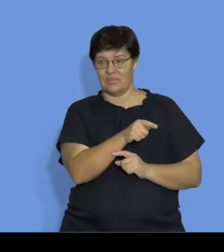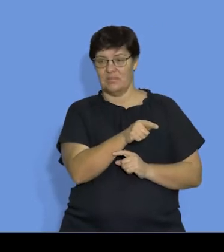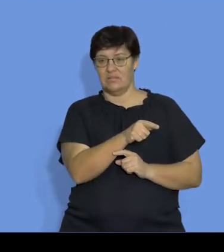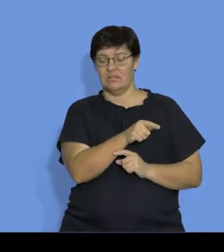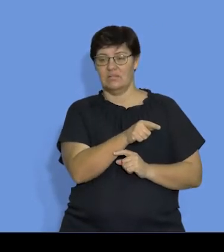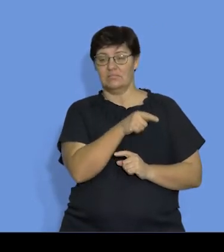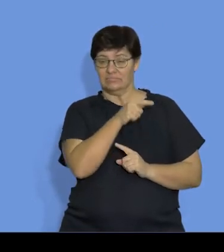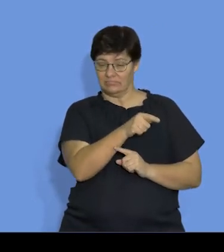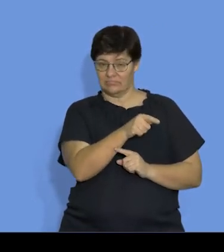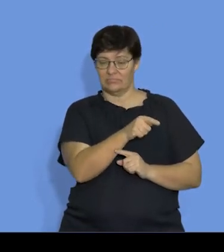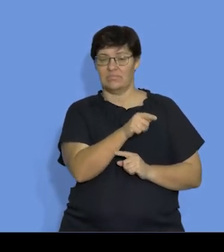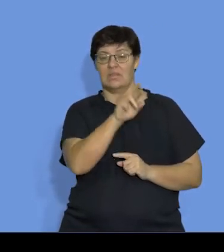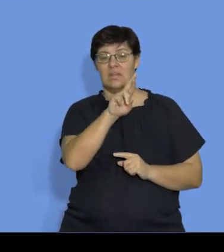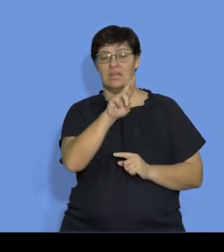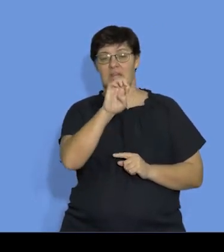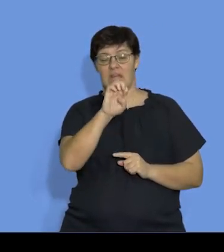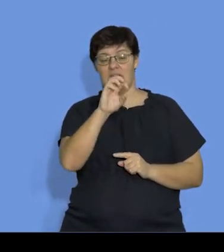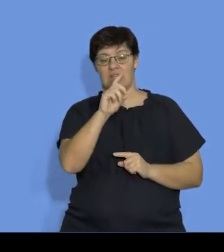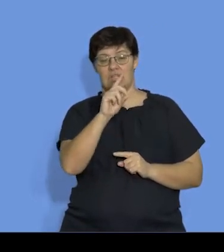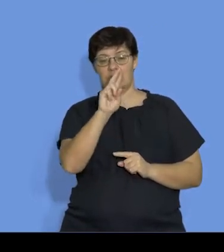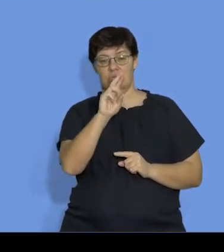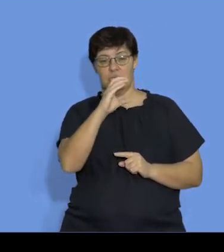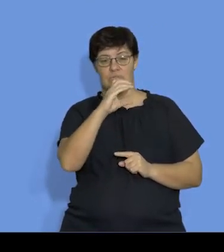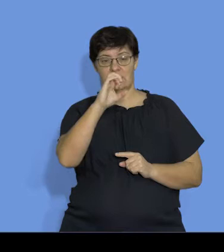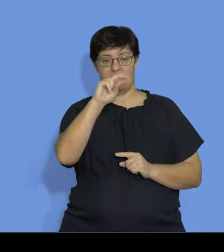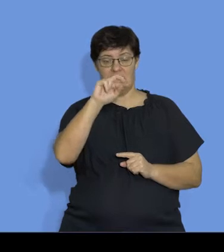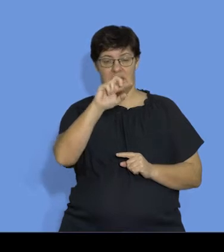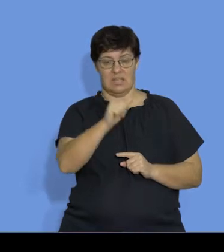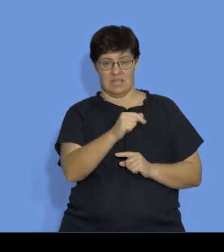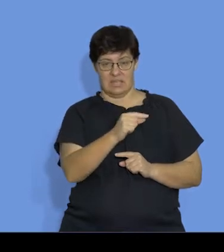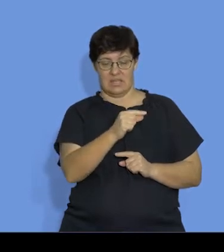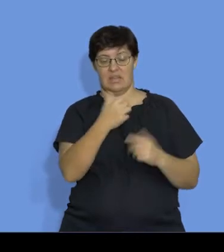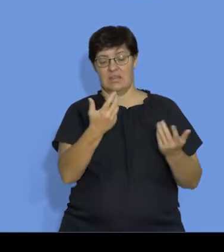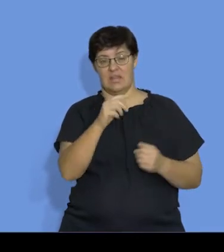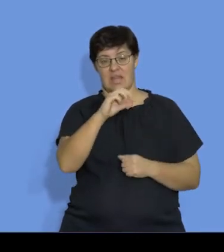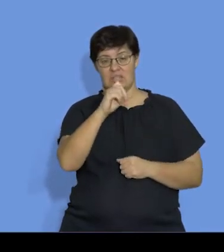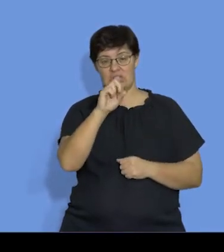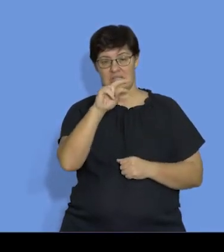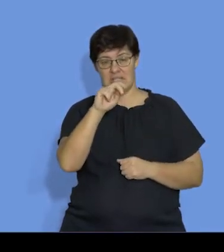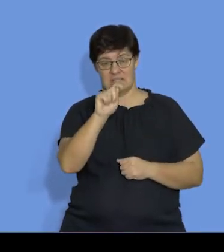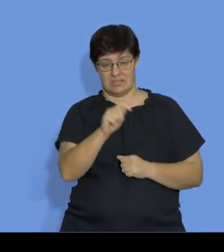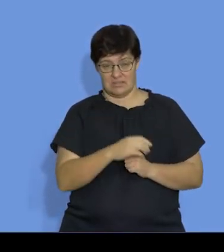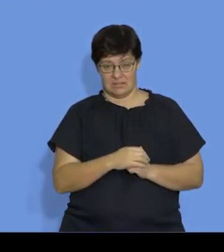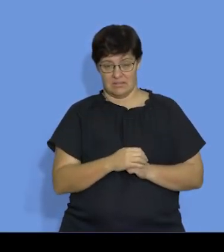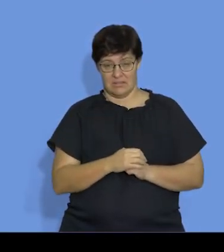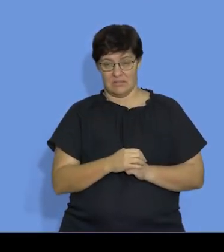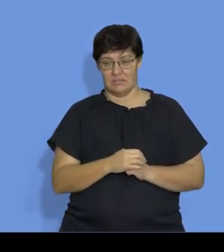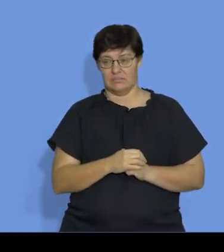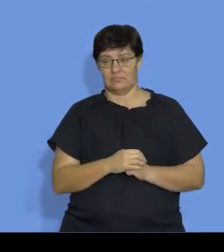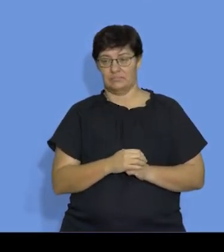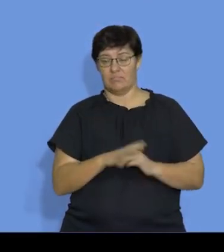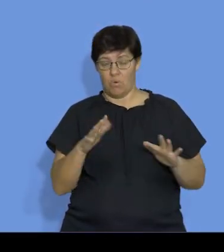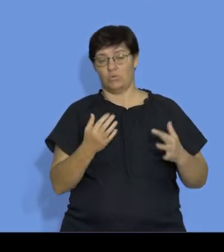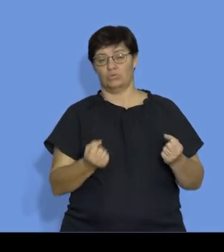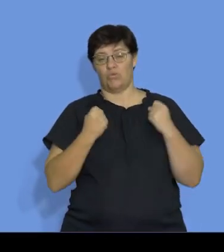our reducing agent. So in other words, we are saying aluminium is a stronger reducing agent, okay?